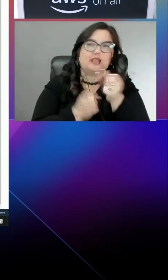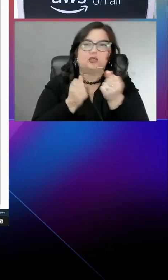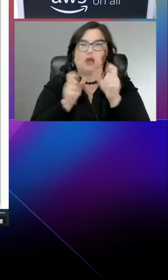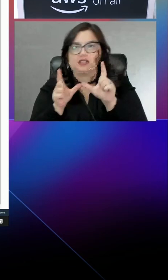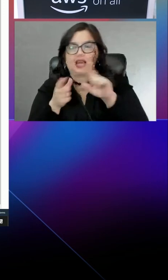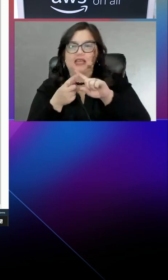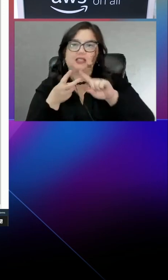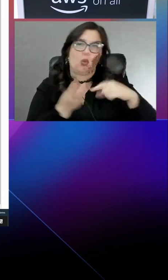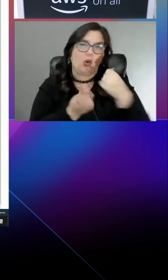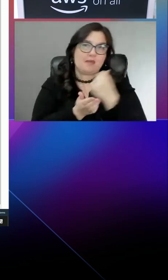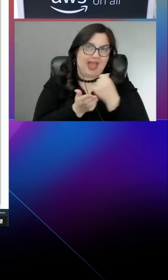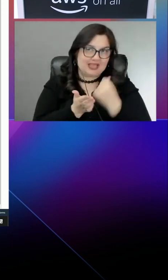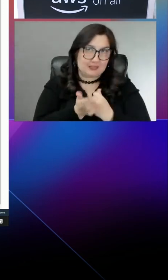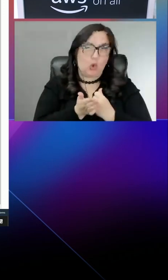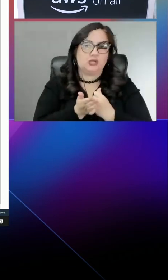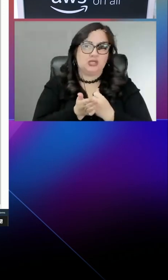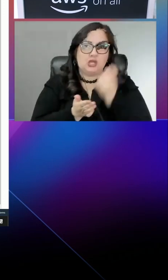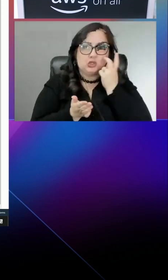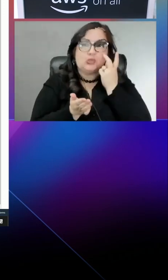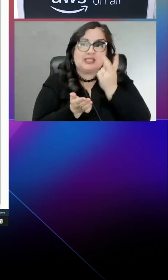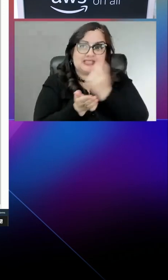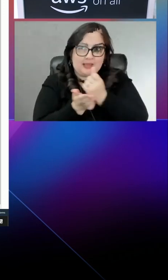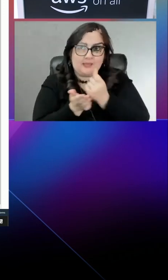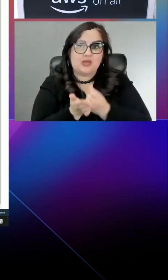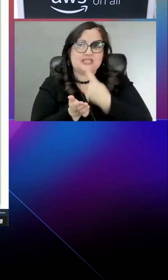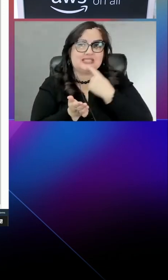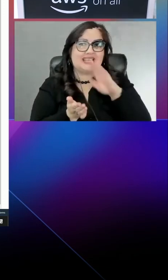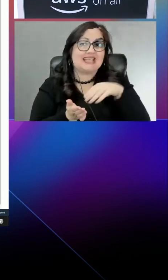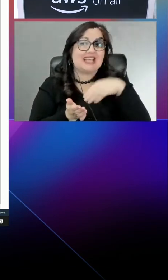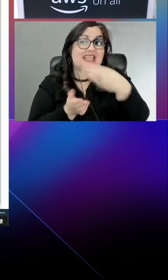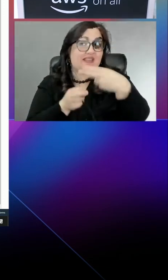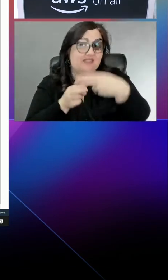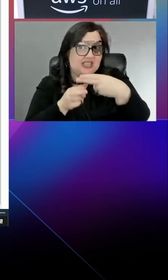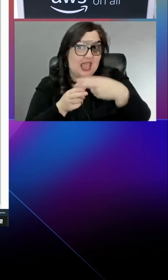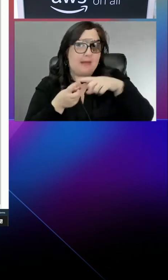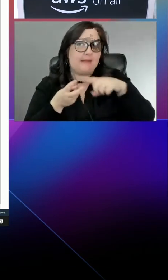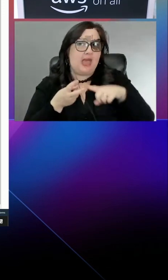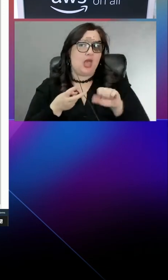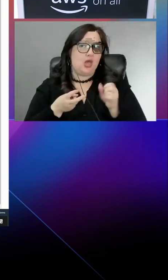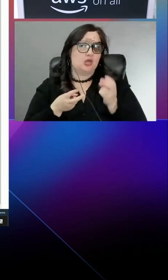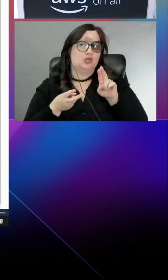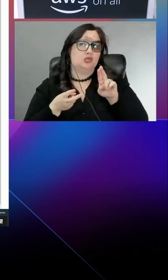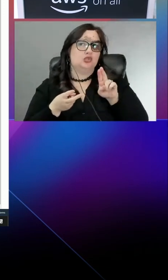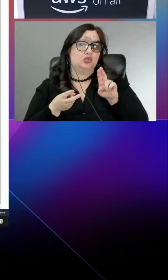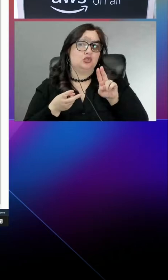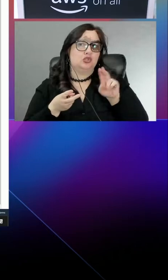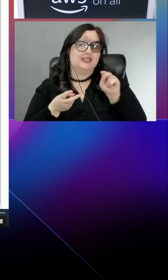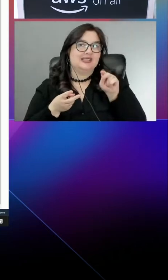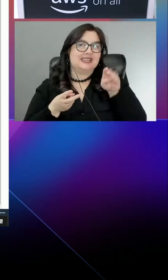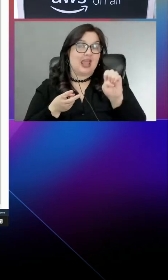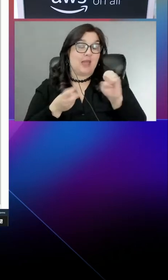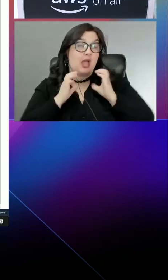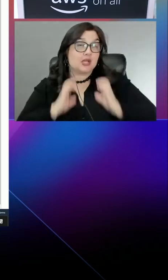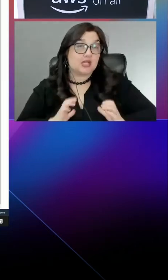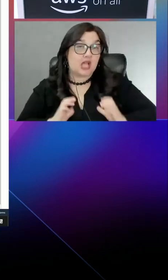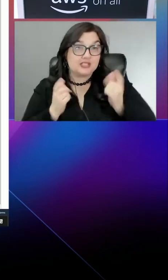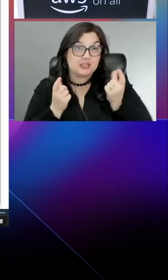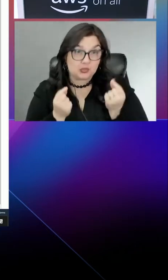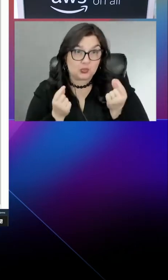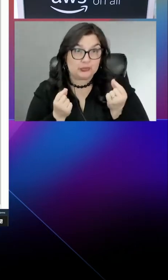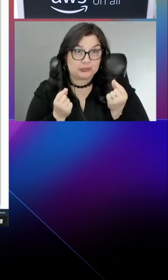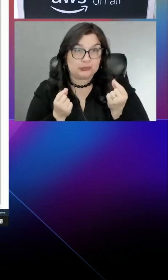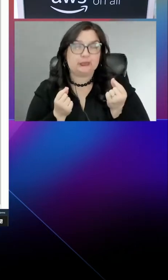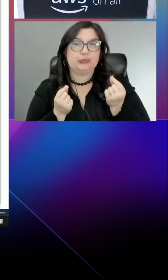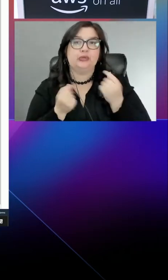the passport says given name and right. surname. Yeah. What our customers end up doing is they create like a